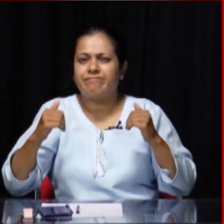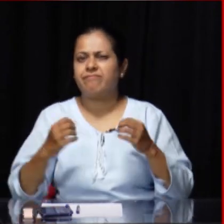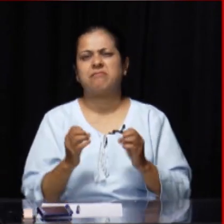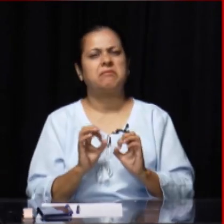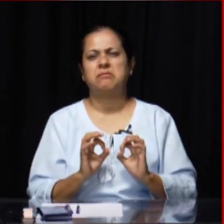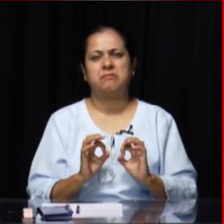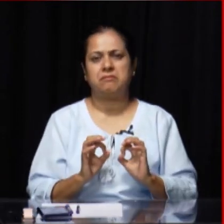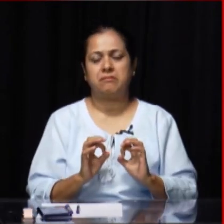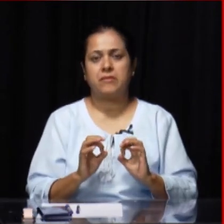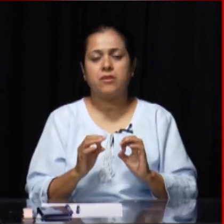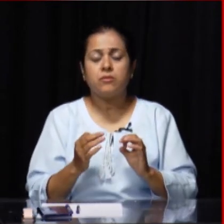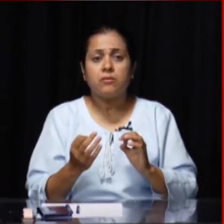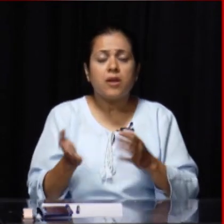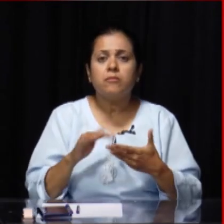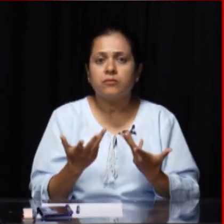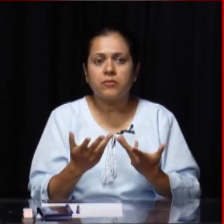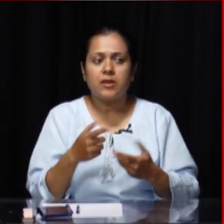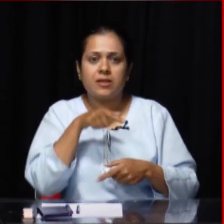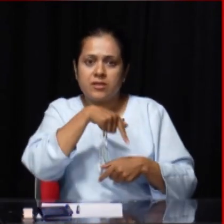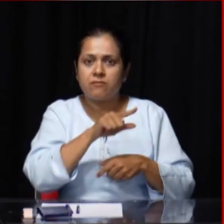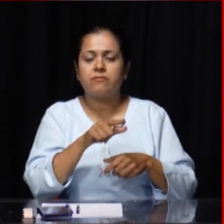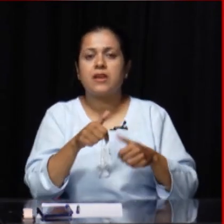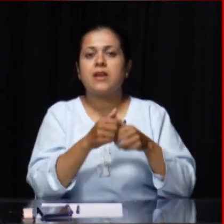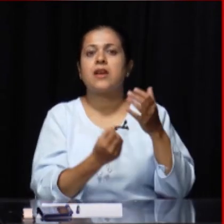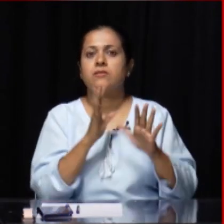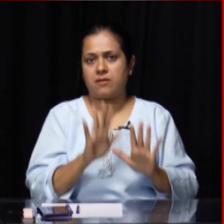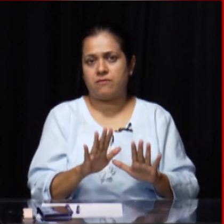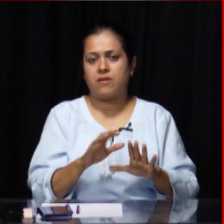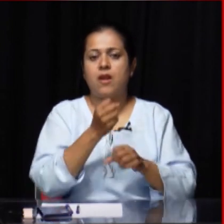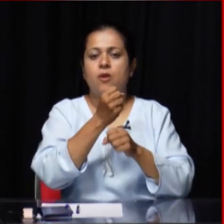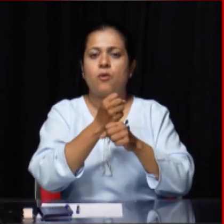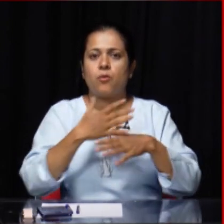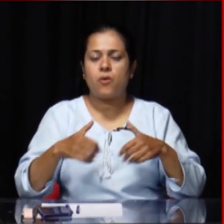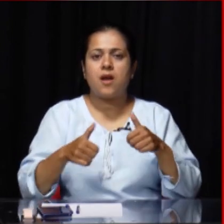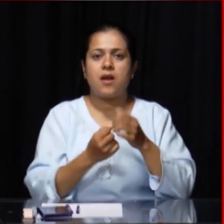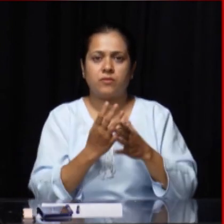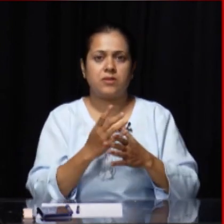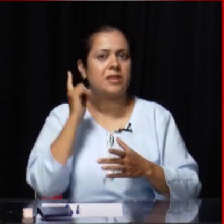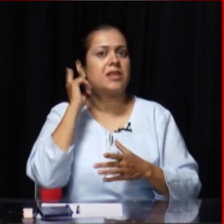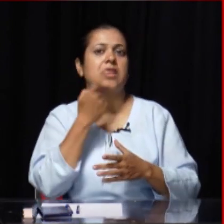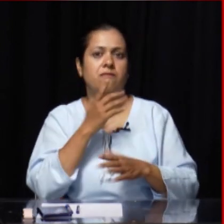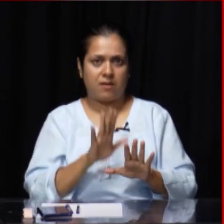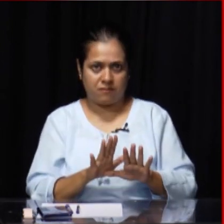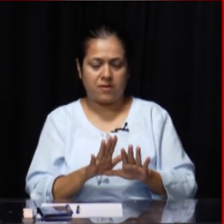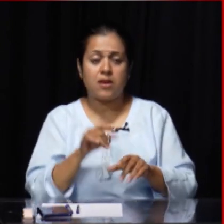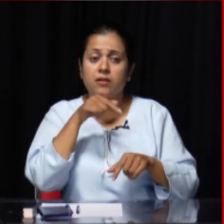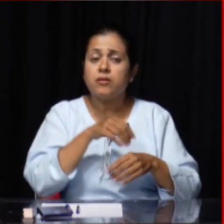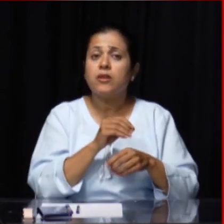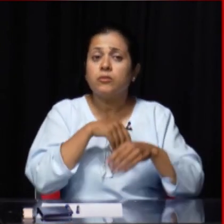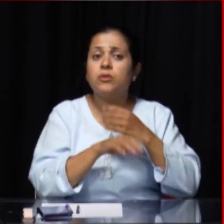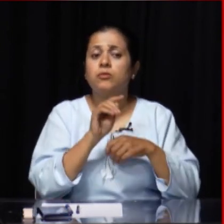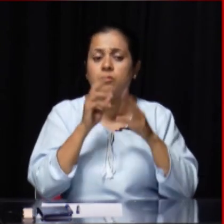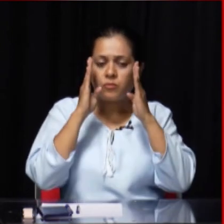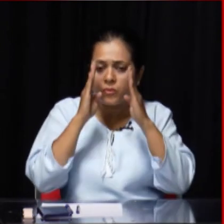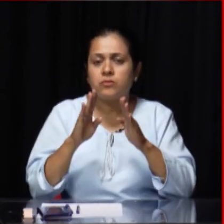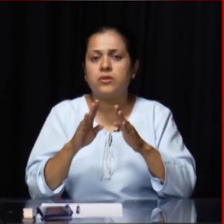excluded. So what happens is they have an association called Goa Association for the Deaf, which looks after